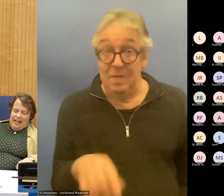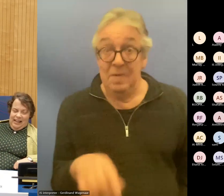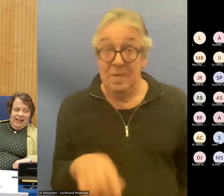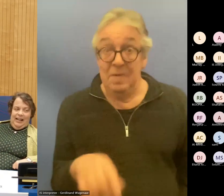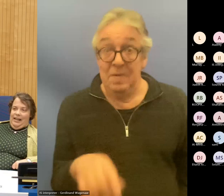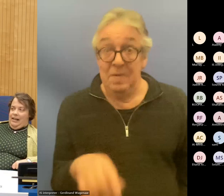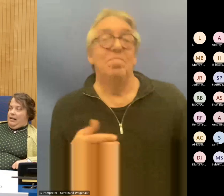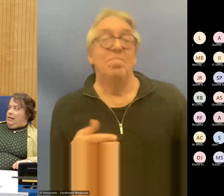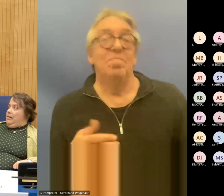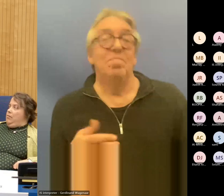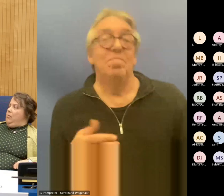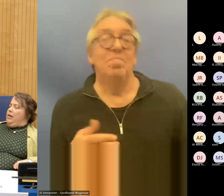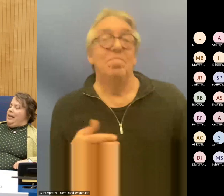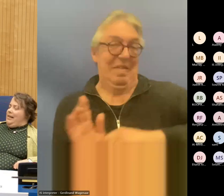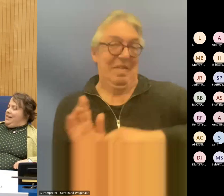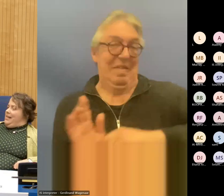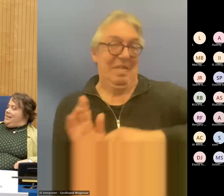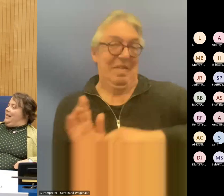unfortunately.